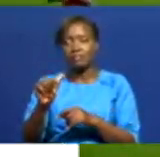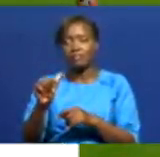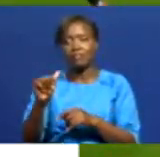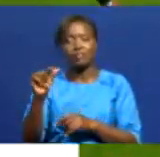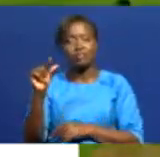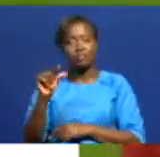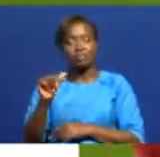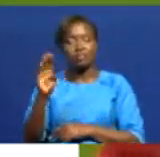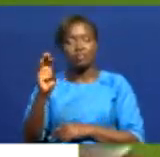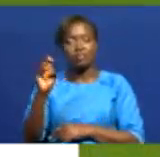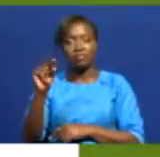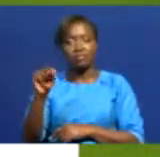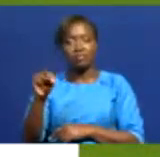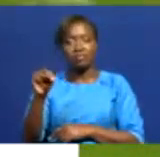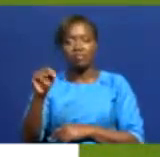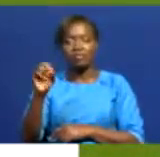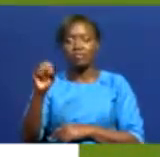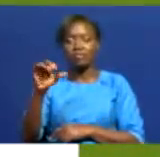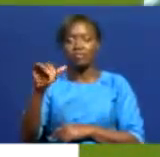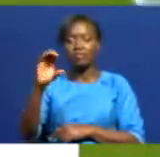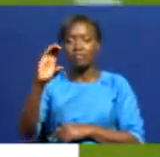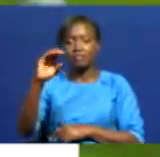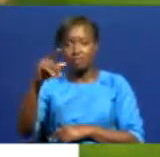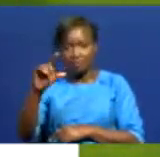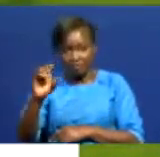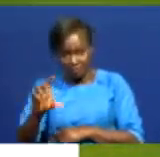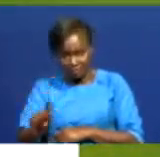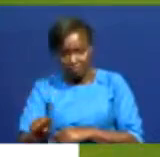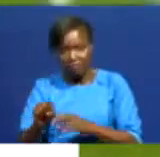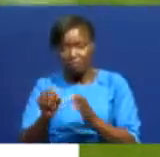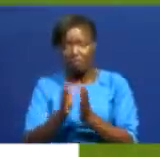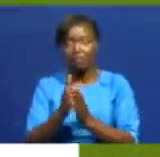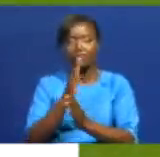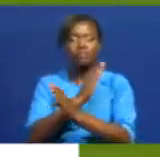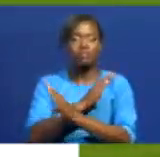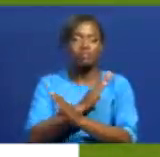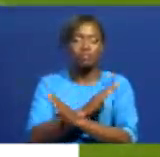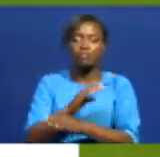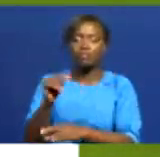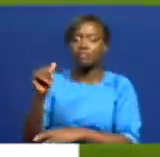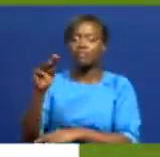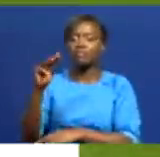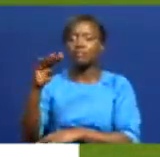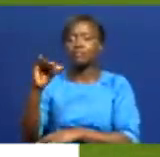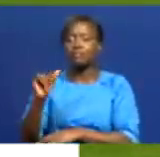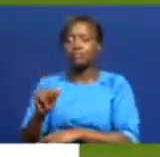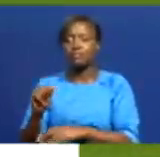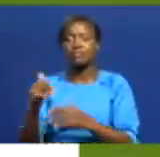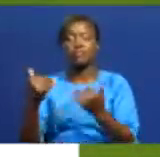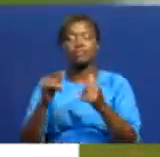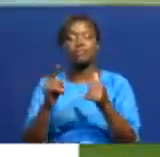Gabon, Seychelles, Burundi, Ivory Coast and Gambia. Stars will play their opening match away in